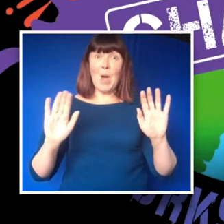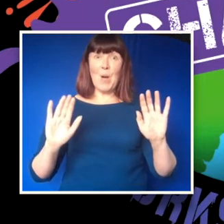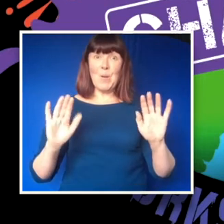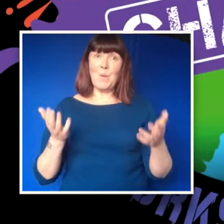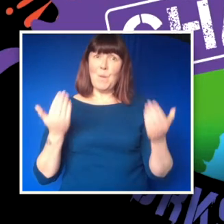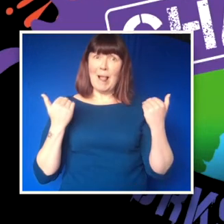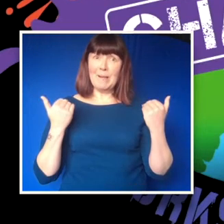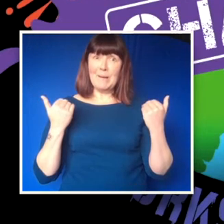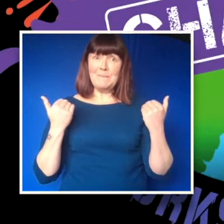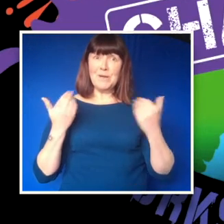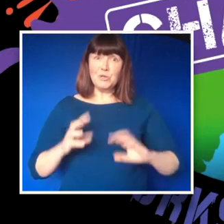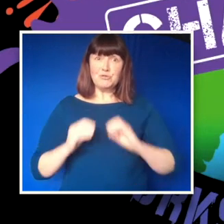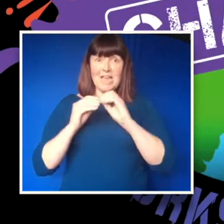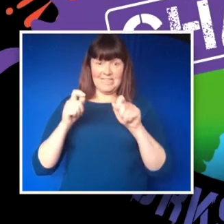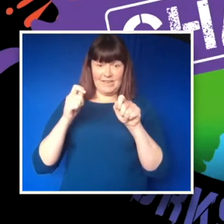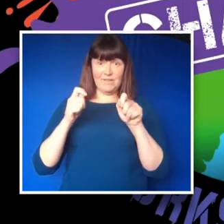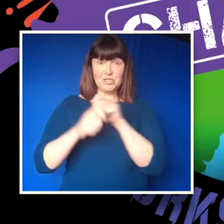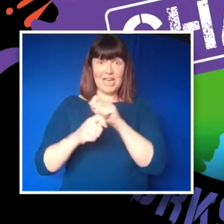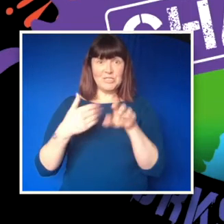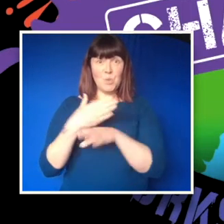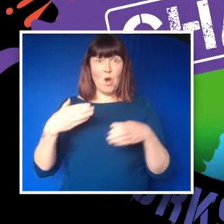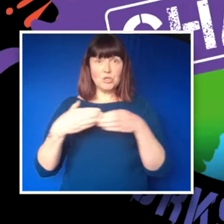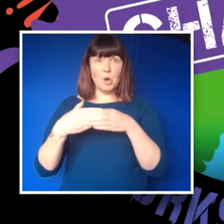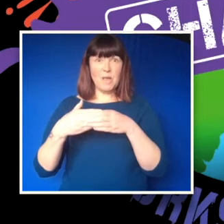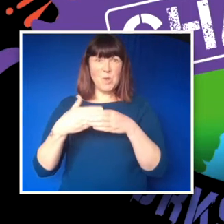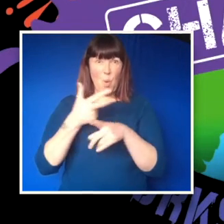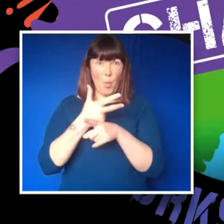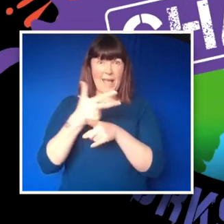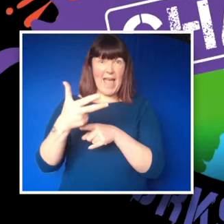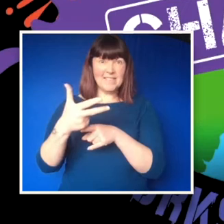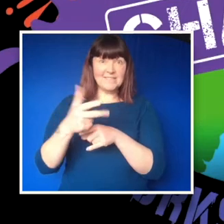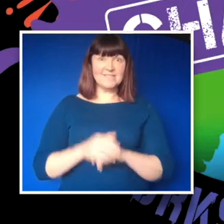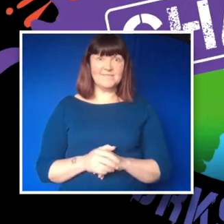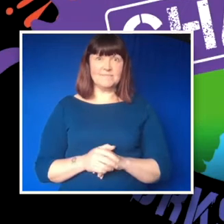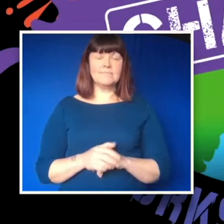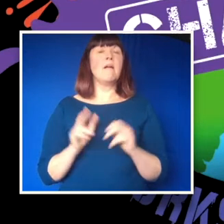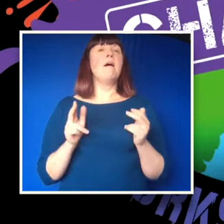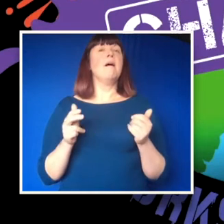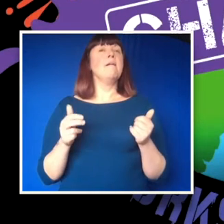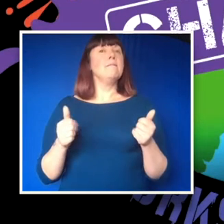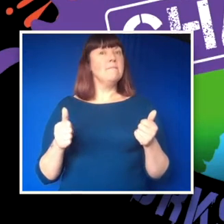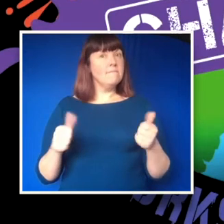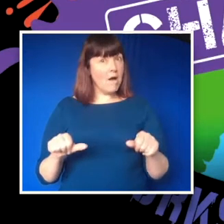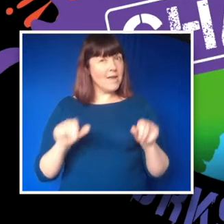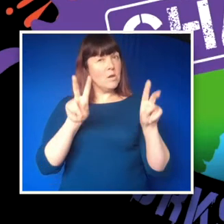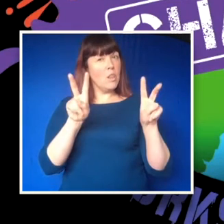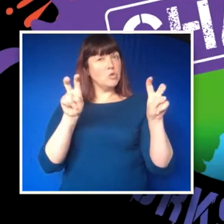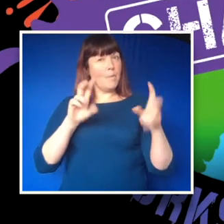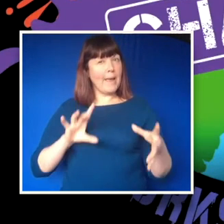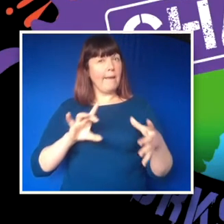Hello and welcome to Creative Change Workshops Week 8. Now this is the final one in our topic